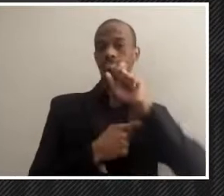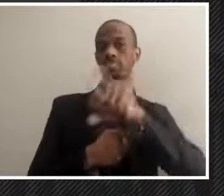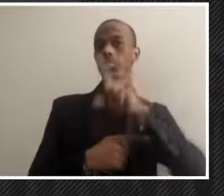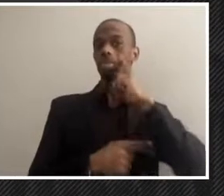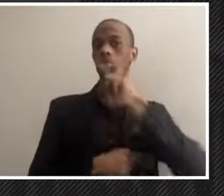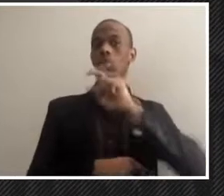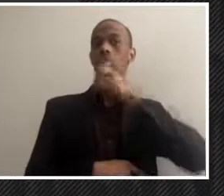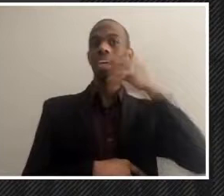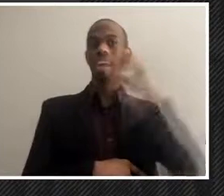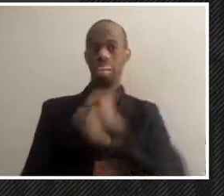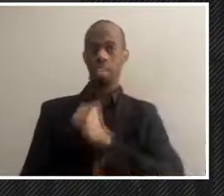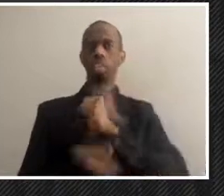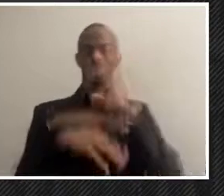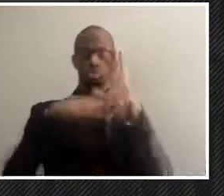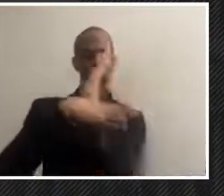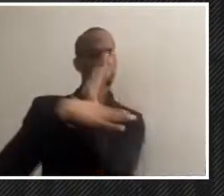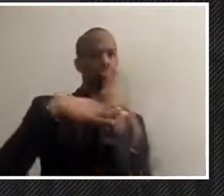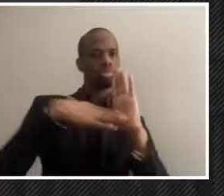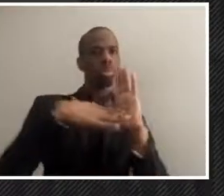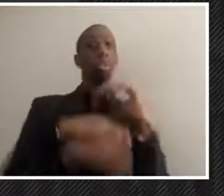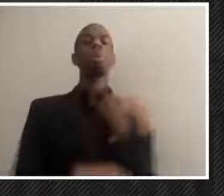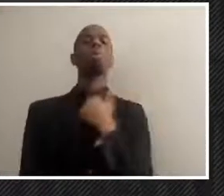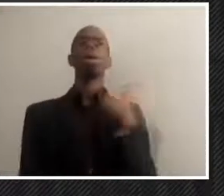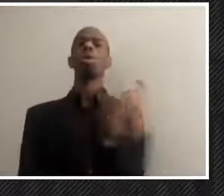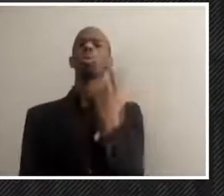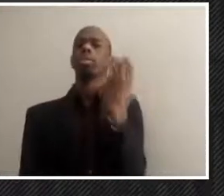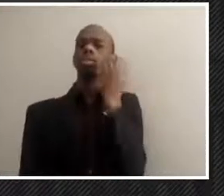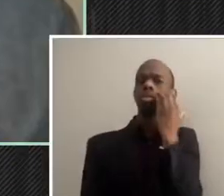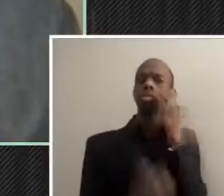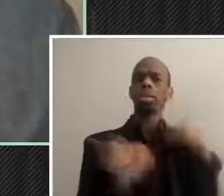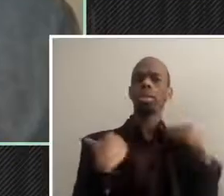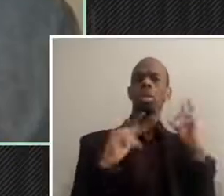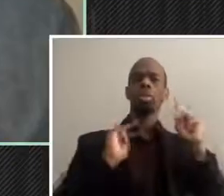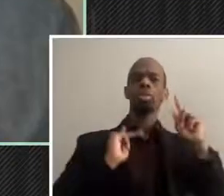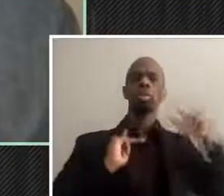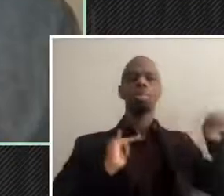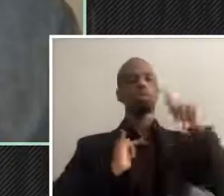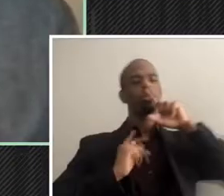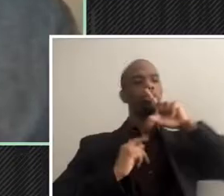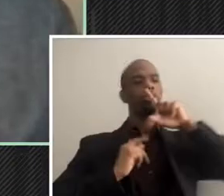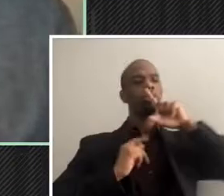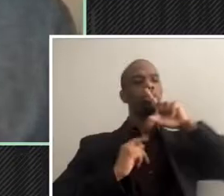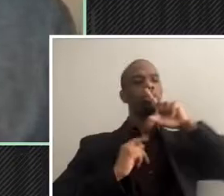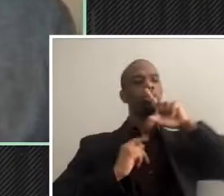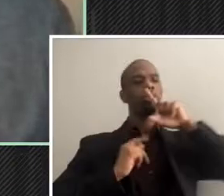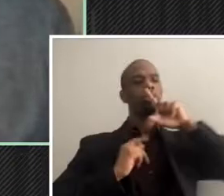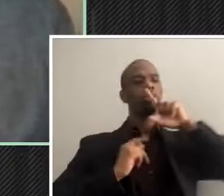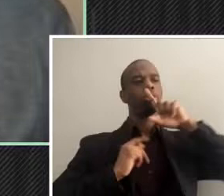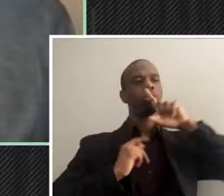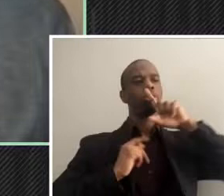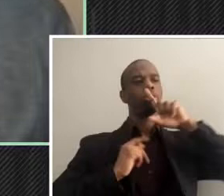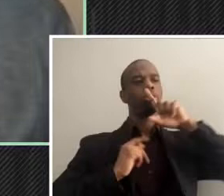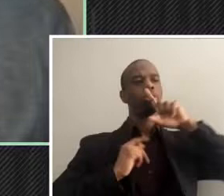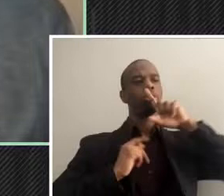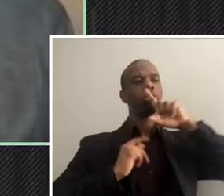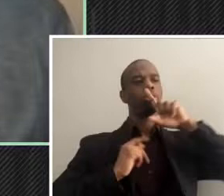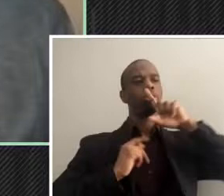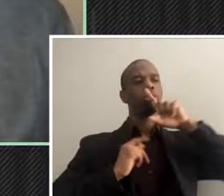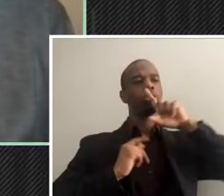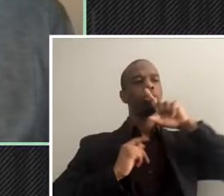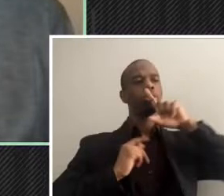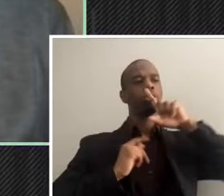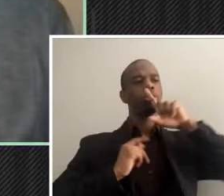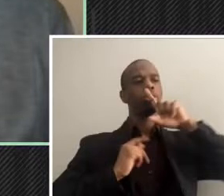social change, not just nationally, but also globally. Can you talk about what role